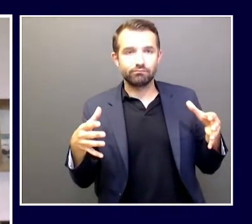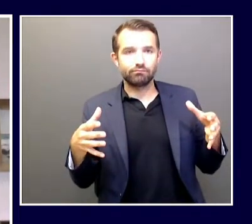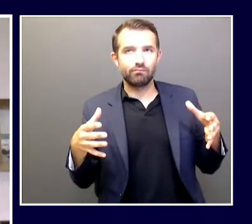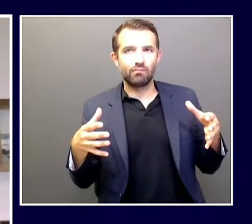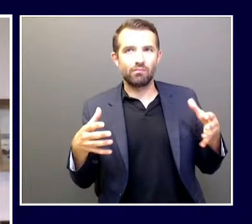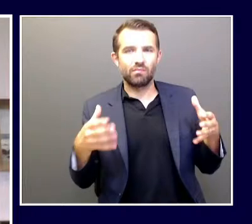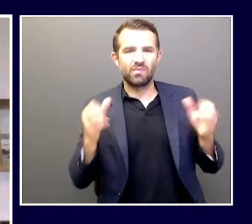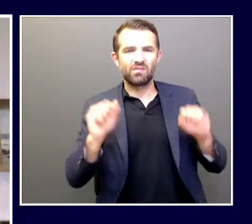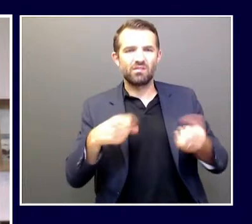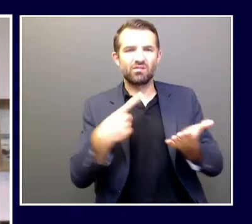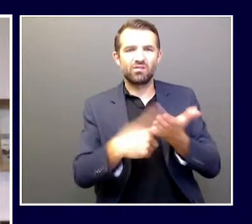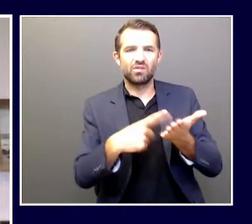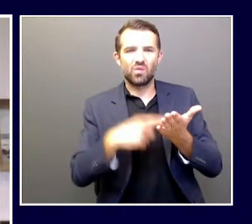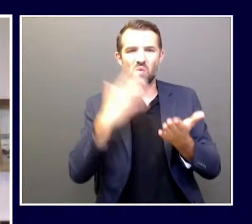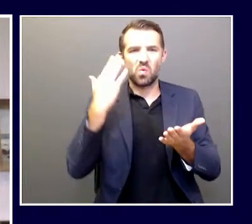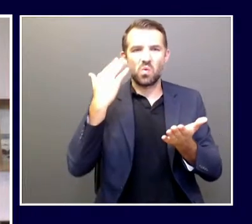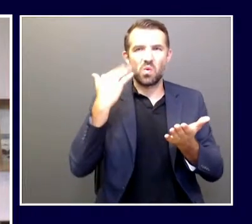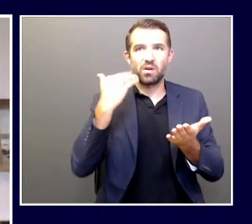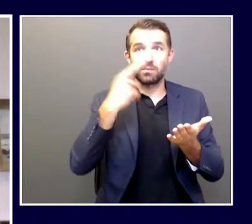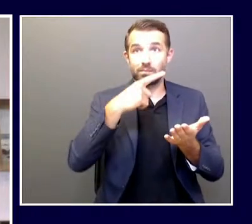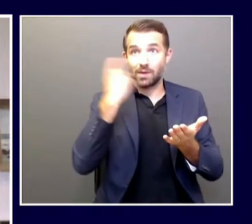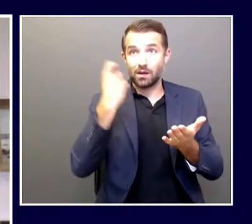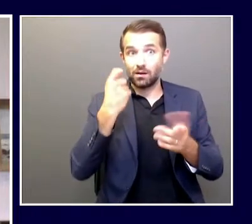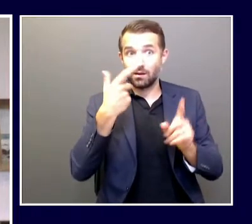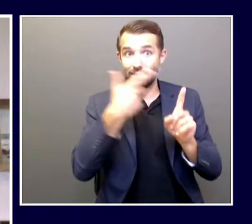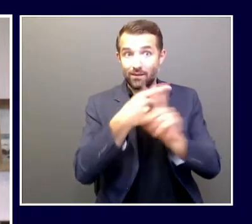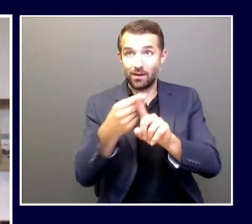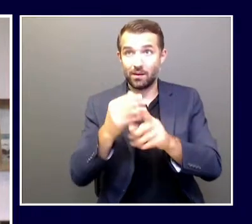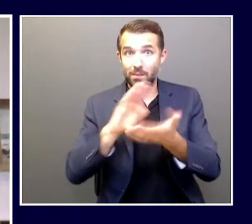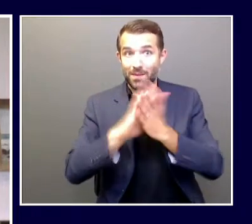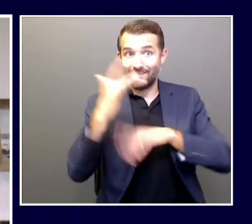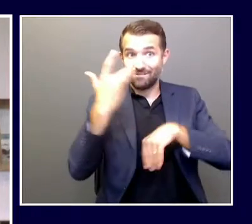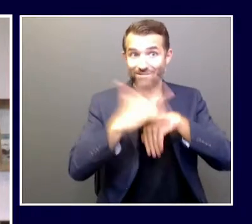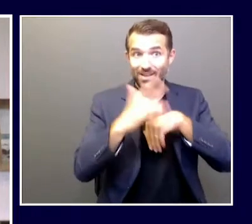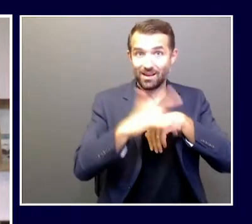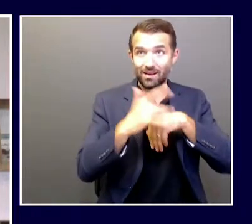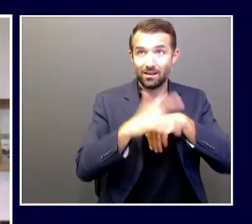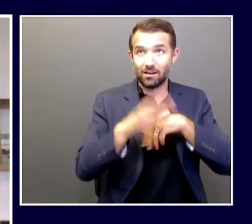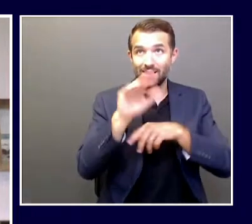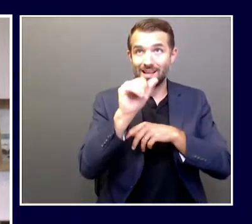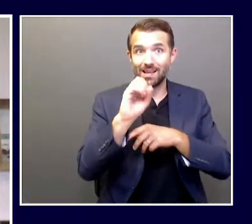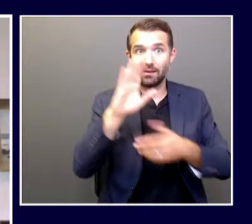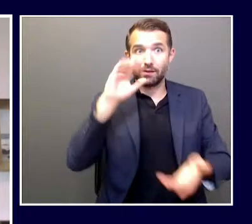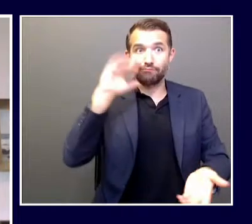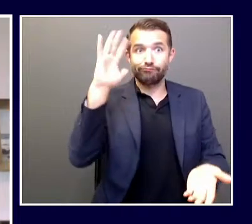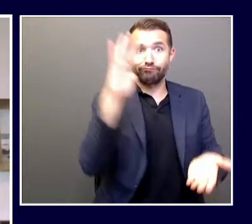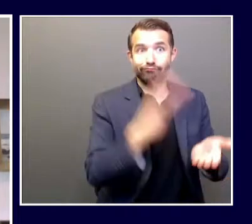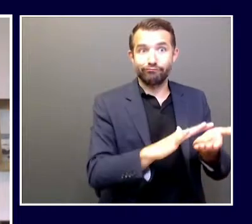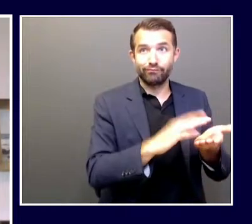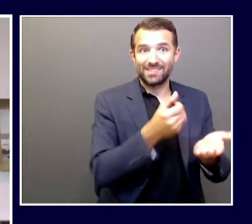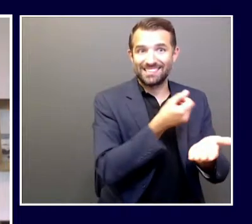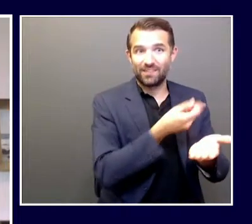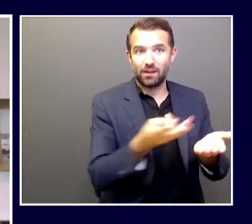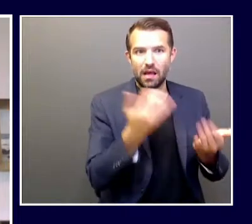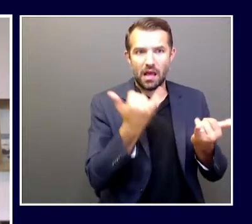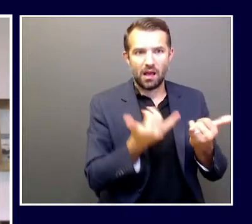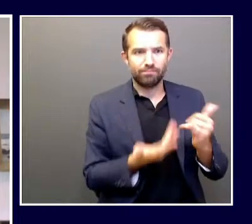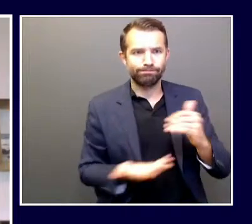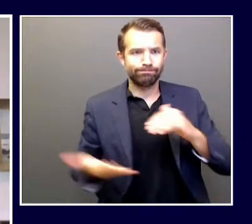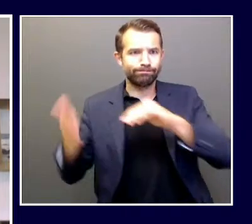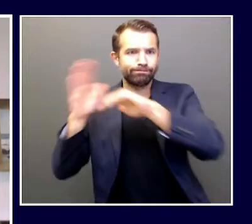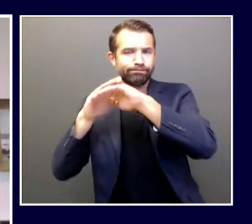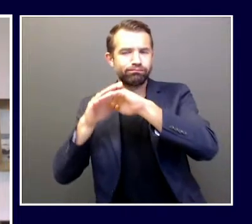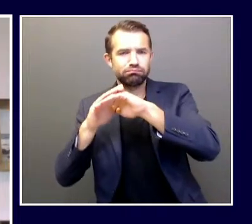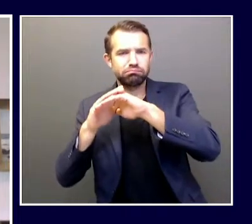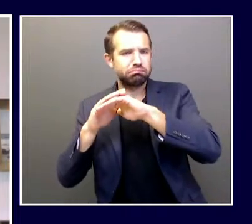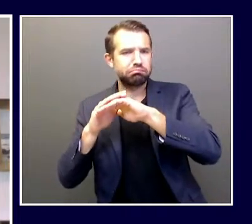way down almost immediately. And now we're kind of seeing daily cases creep up back to a number that feels reminiscent of previous